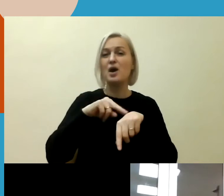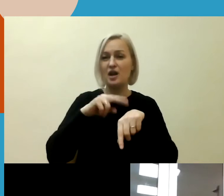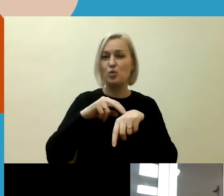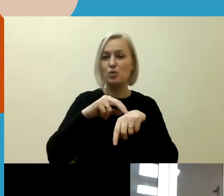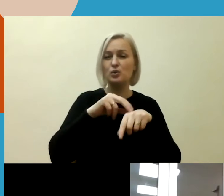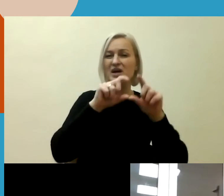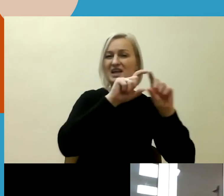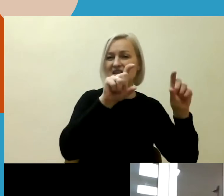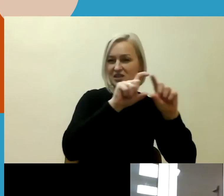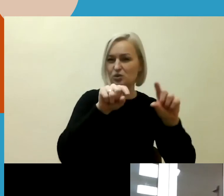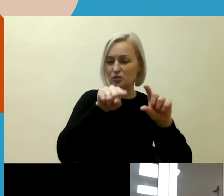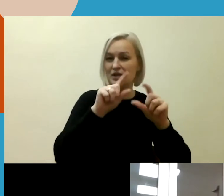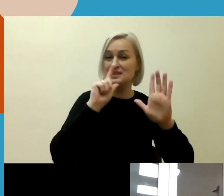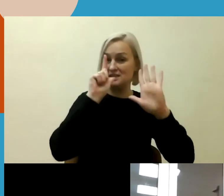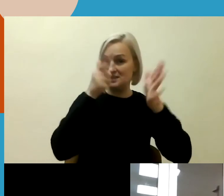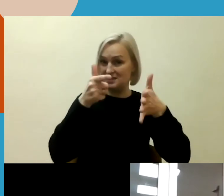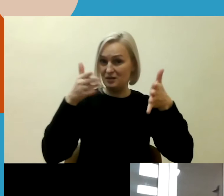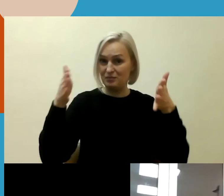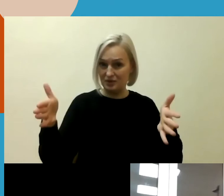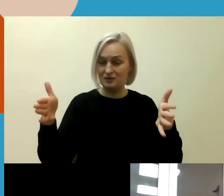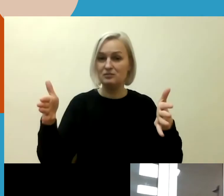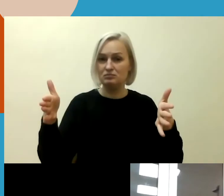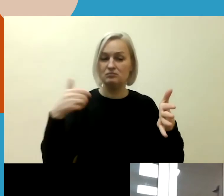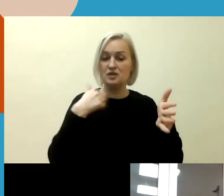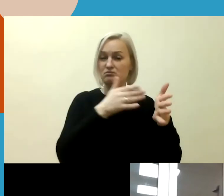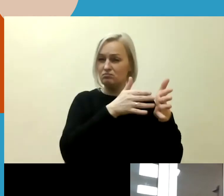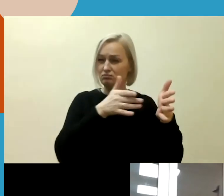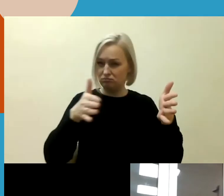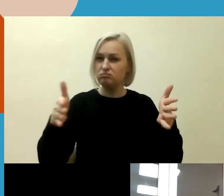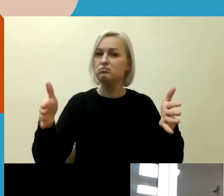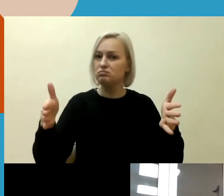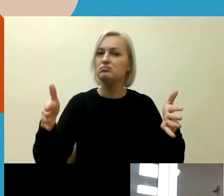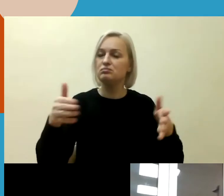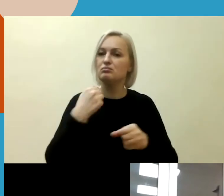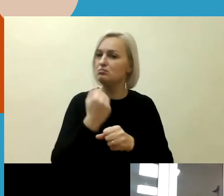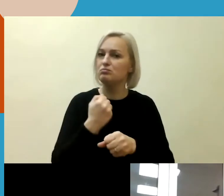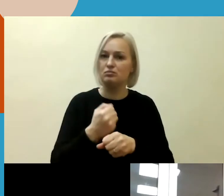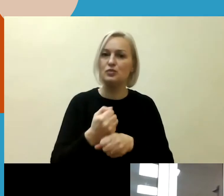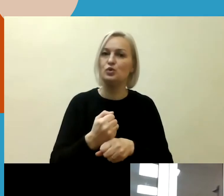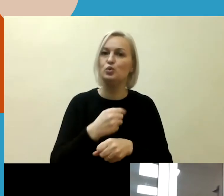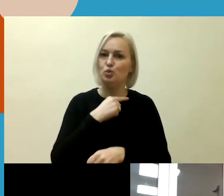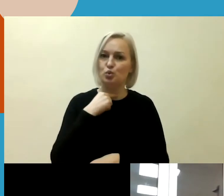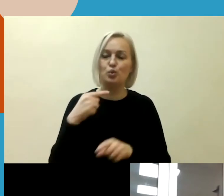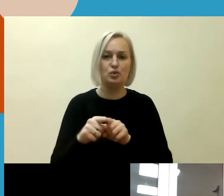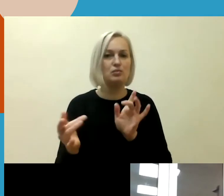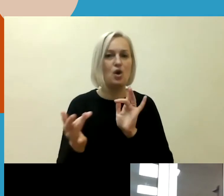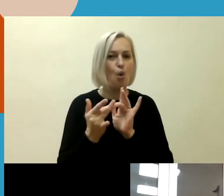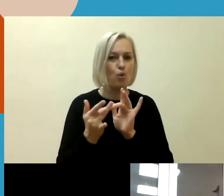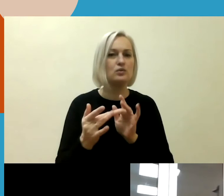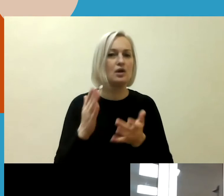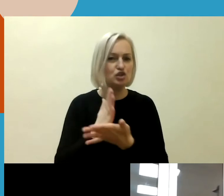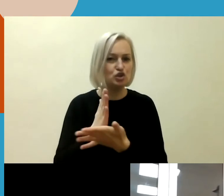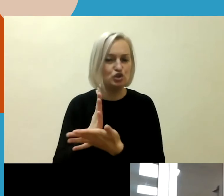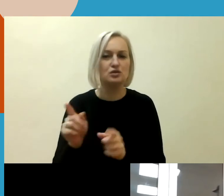The Communities Office Division has been set up 7 years ago, so we